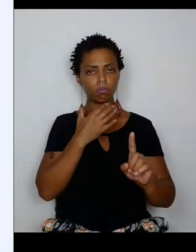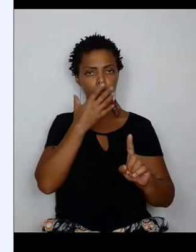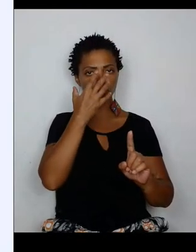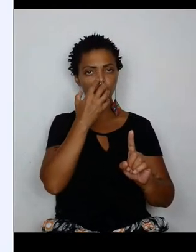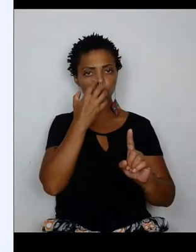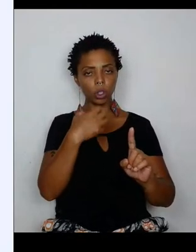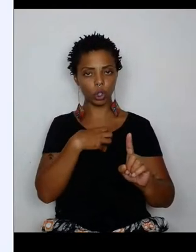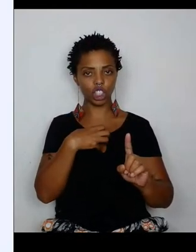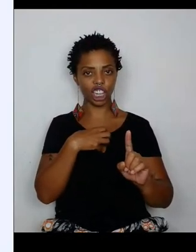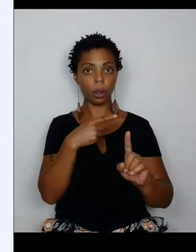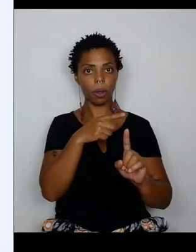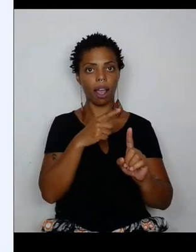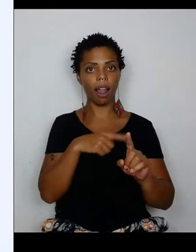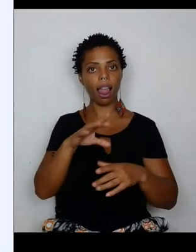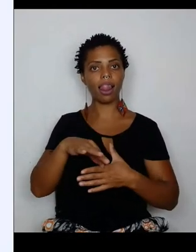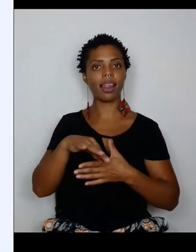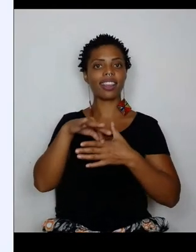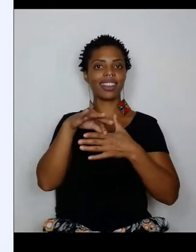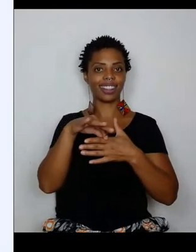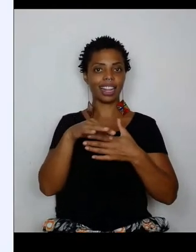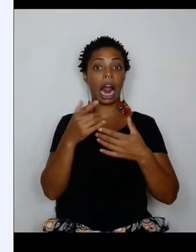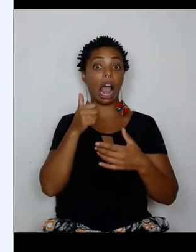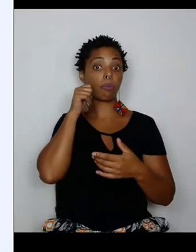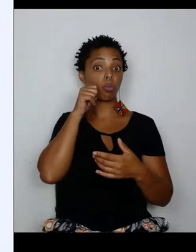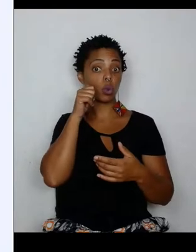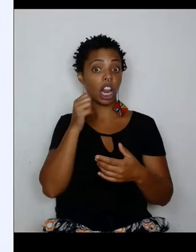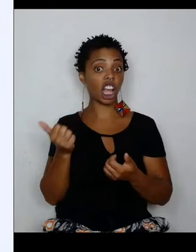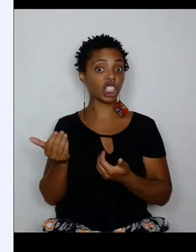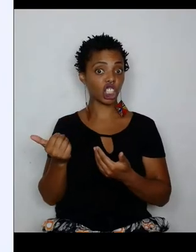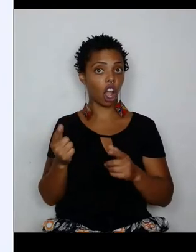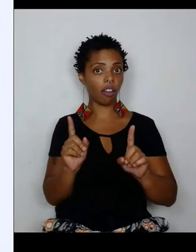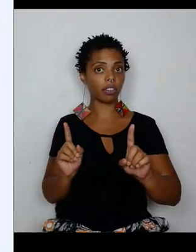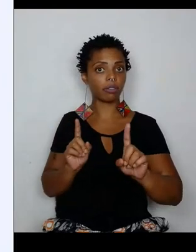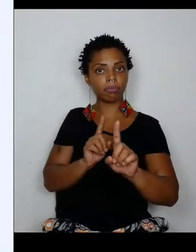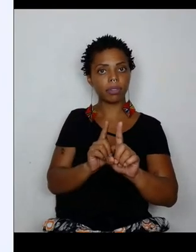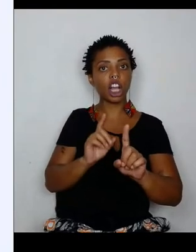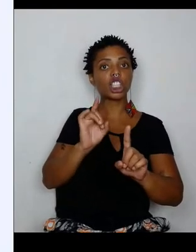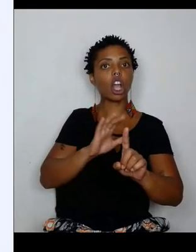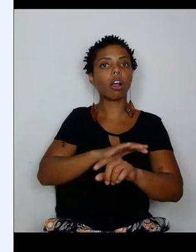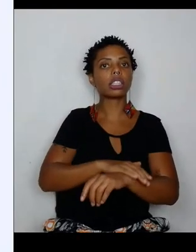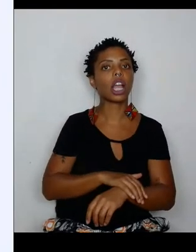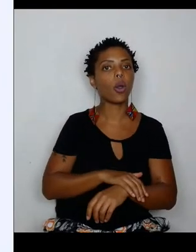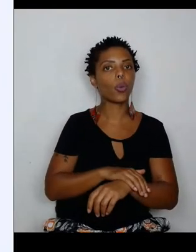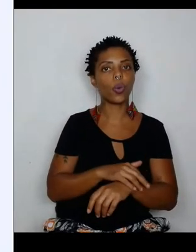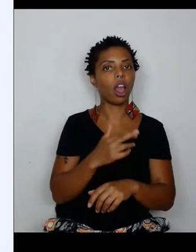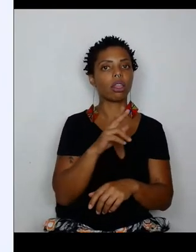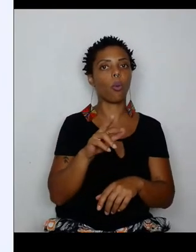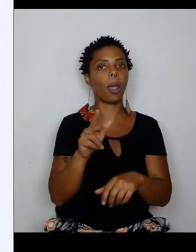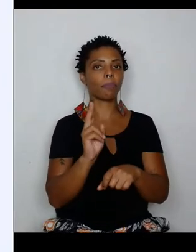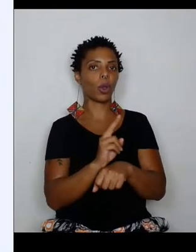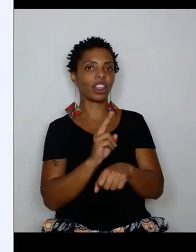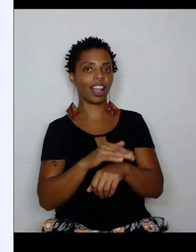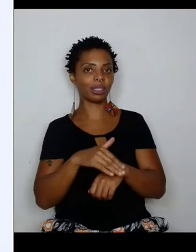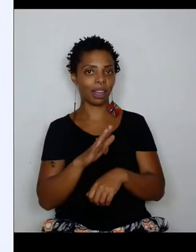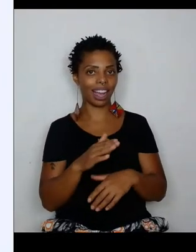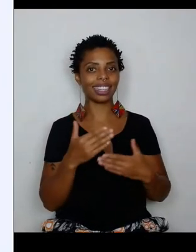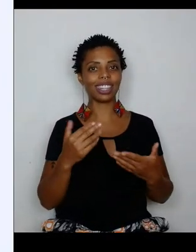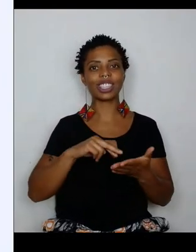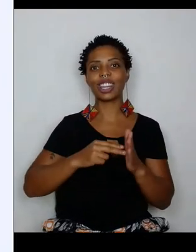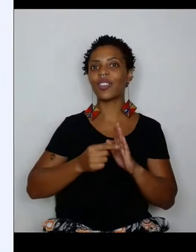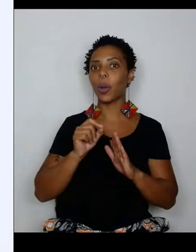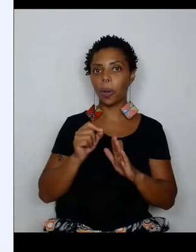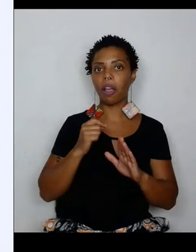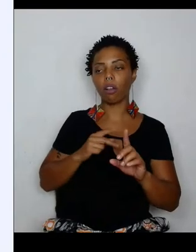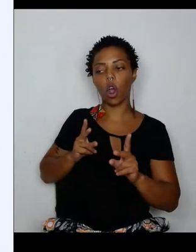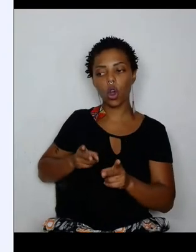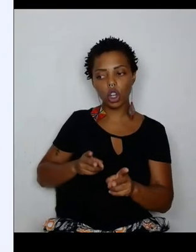while the younger woman rests her hand on her elder's arm as a signifier of continuity and connection long